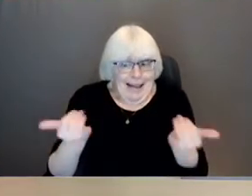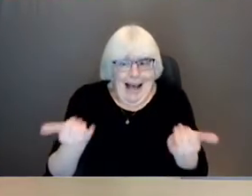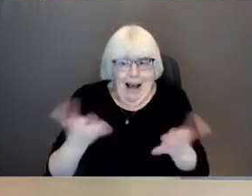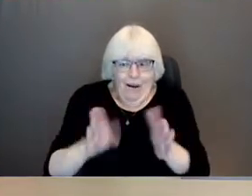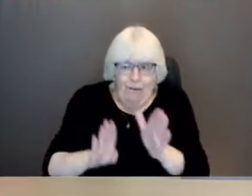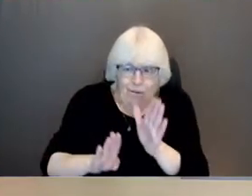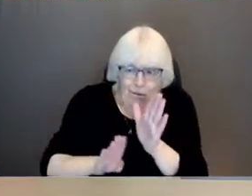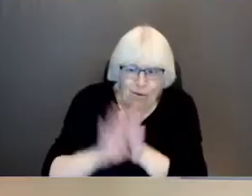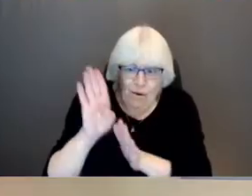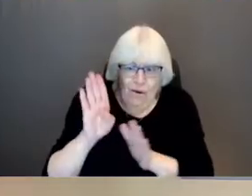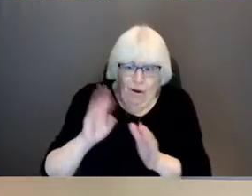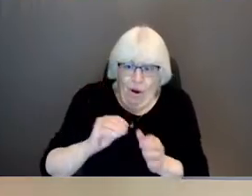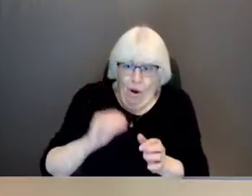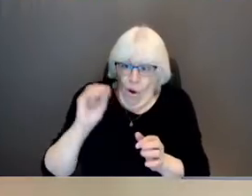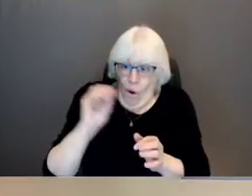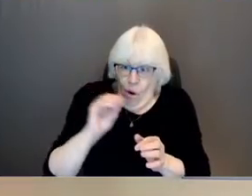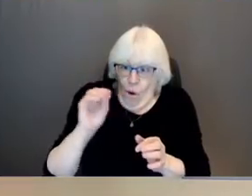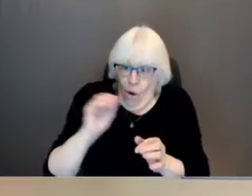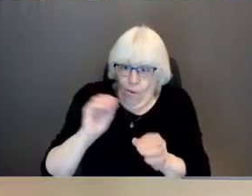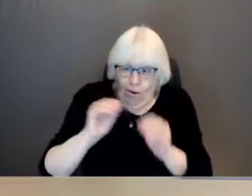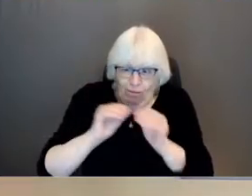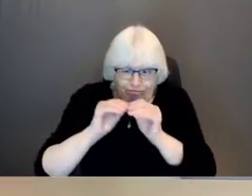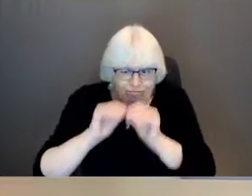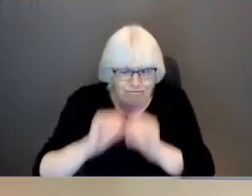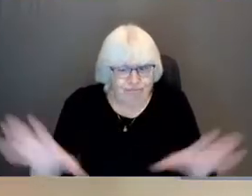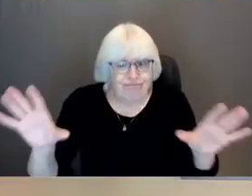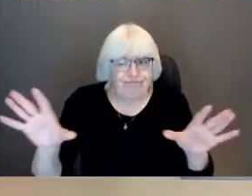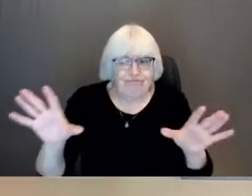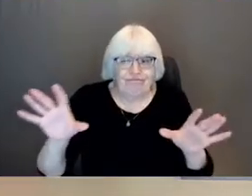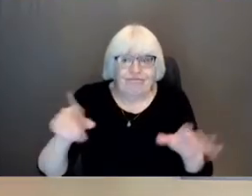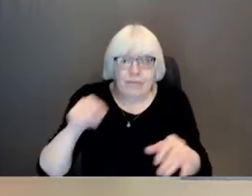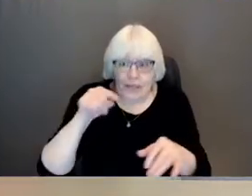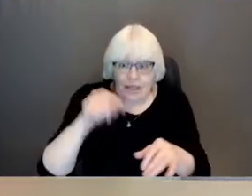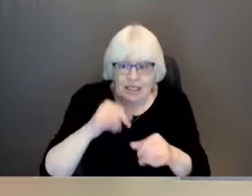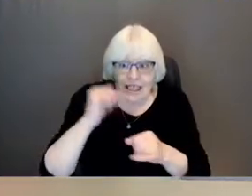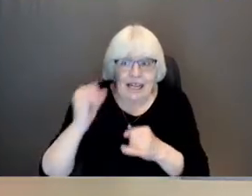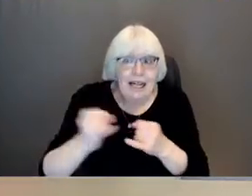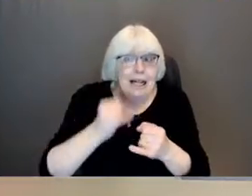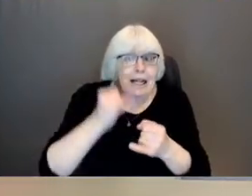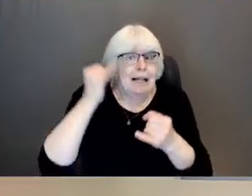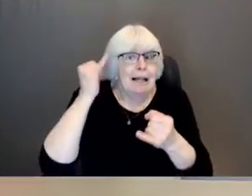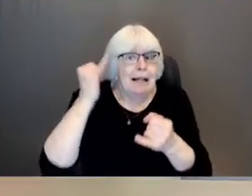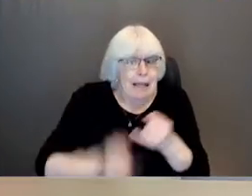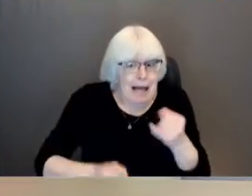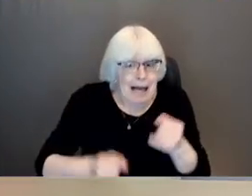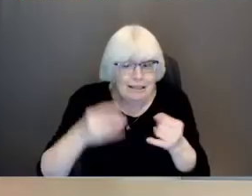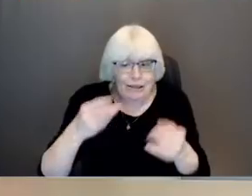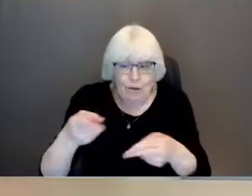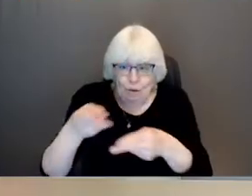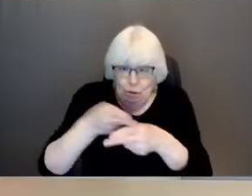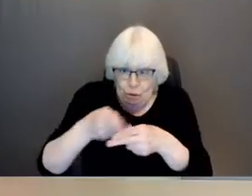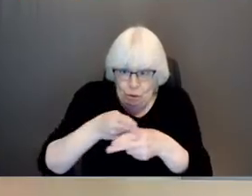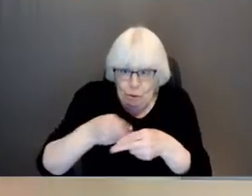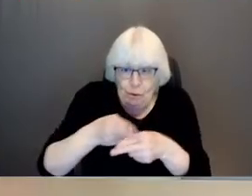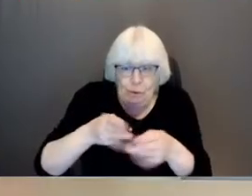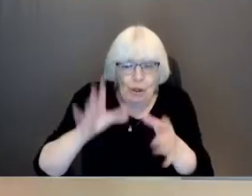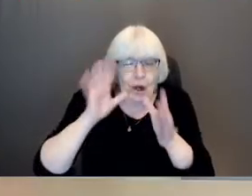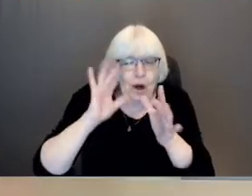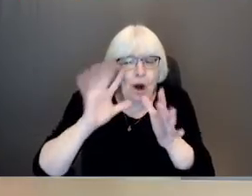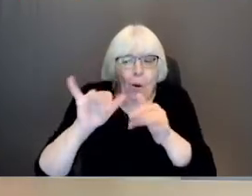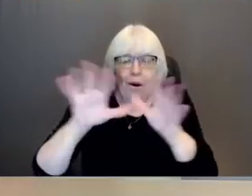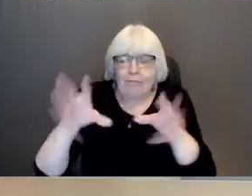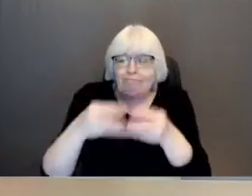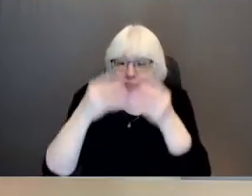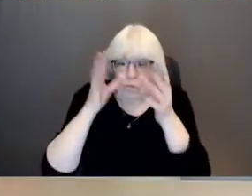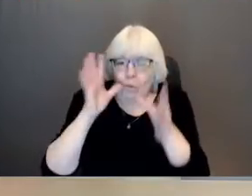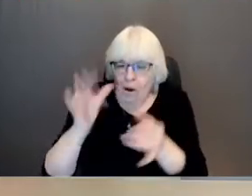And I think that's part of that hope as well. But I think some of it is based on on history